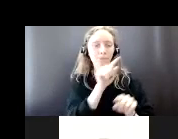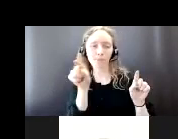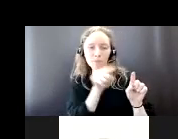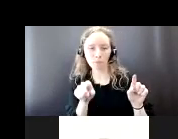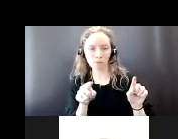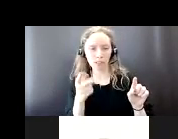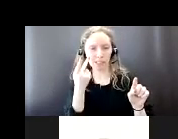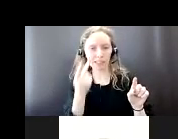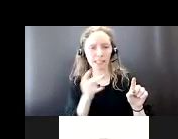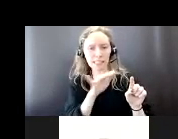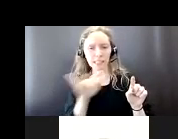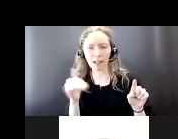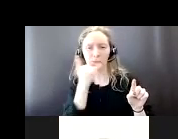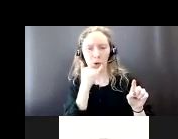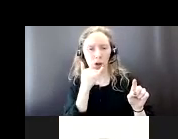it's legitimate or not.